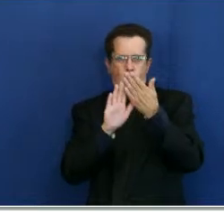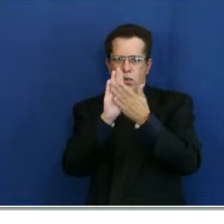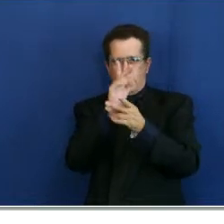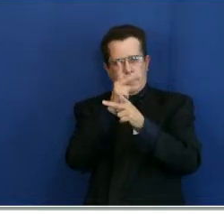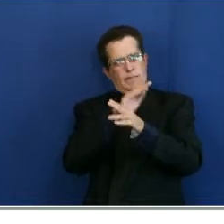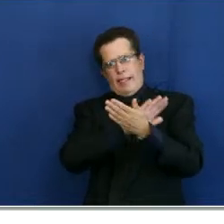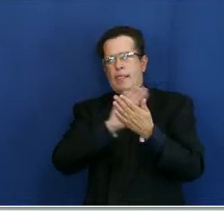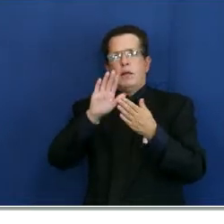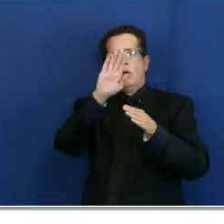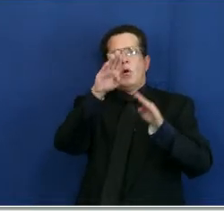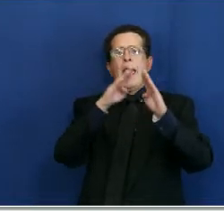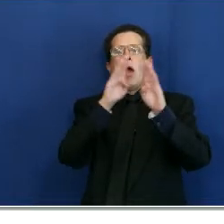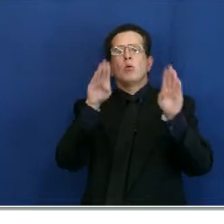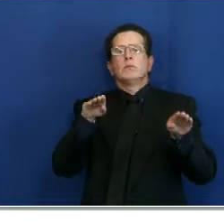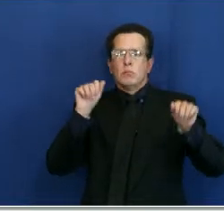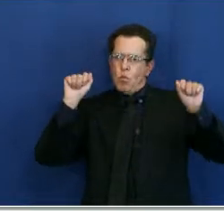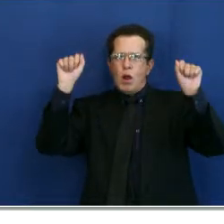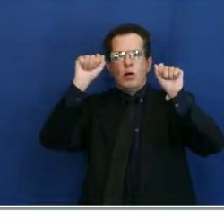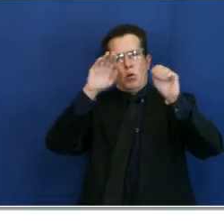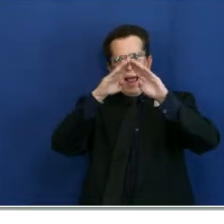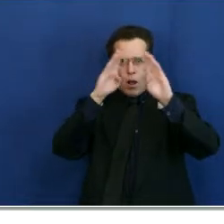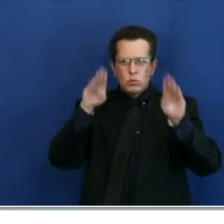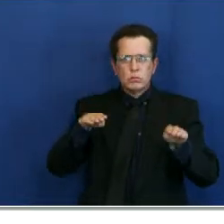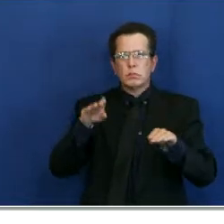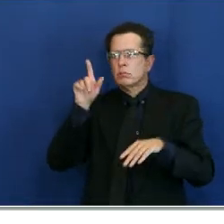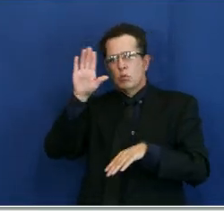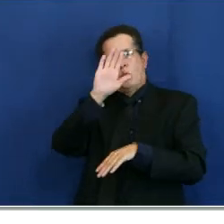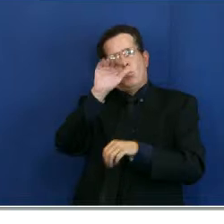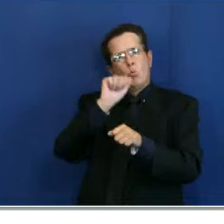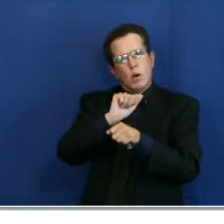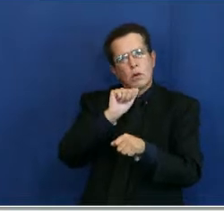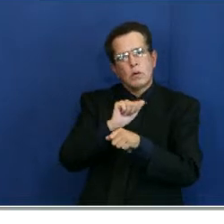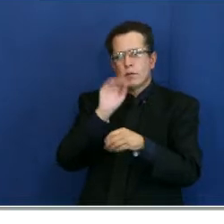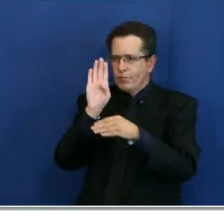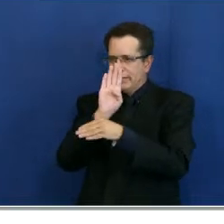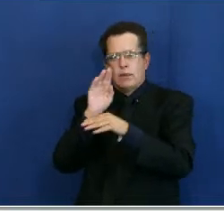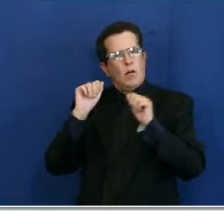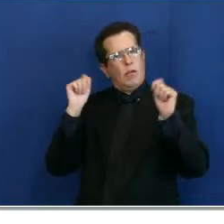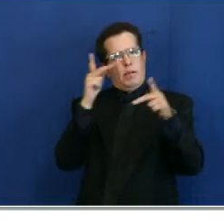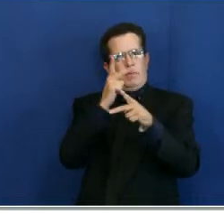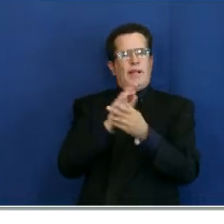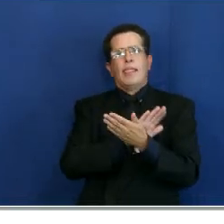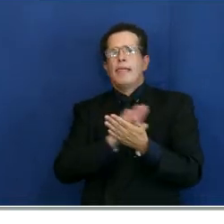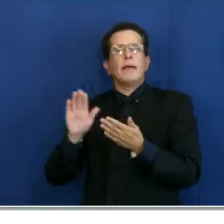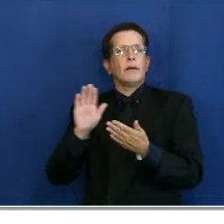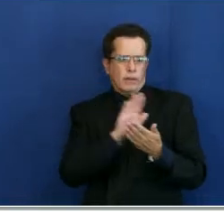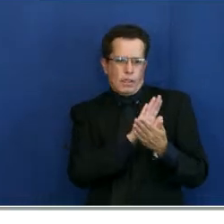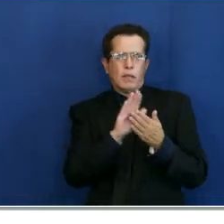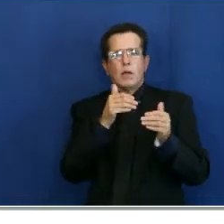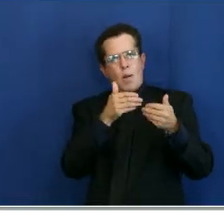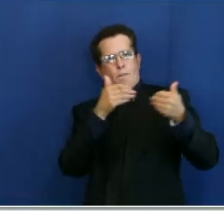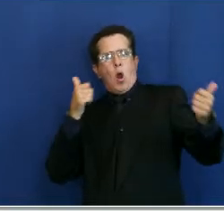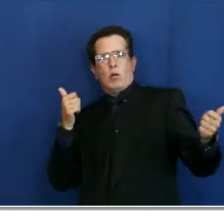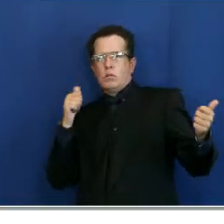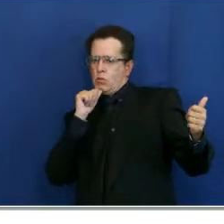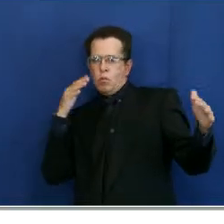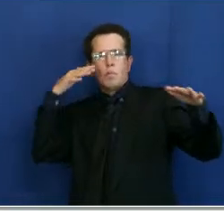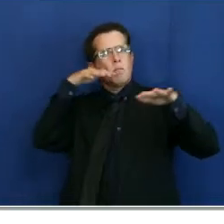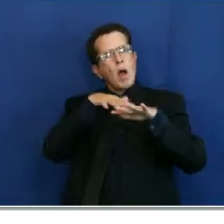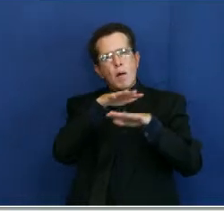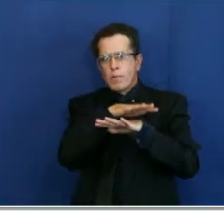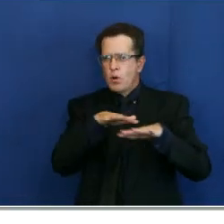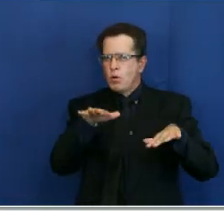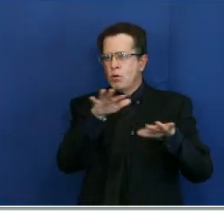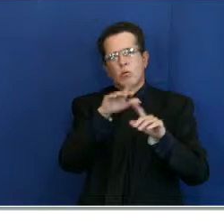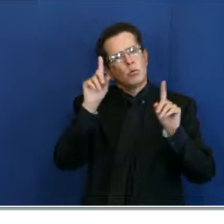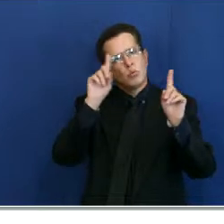hands and promoting sanitation practices in businesses, staying 6 feet apart, wearing face coverings when you're out in